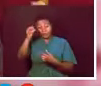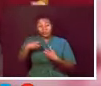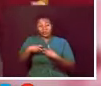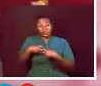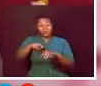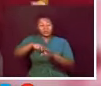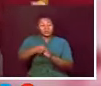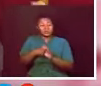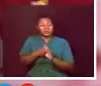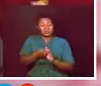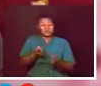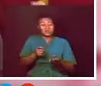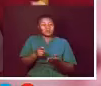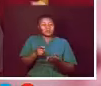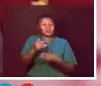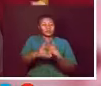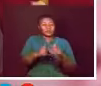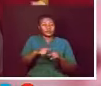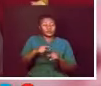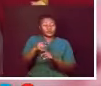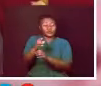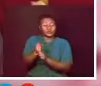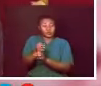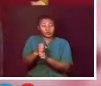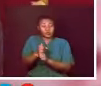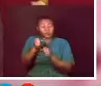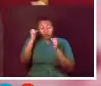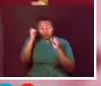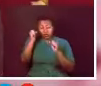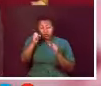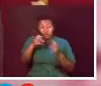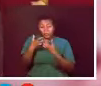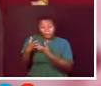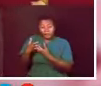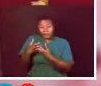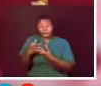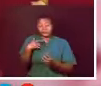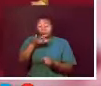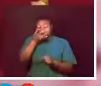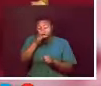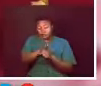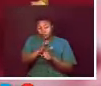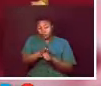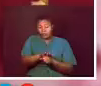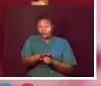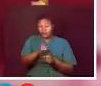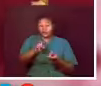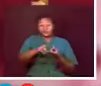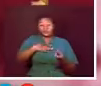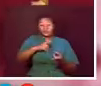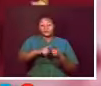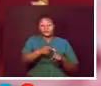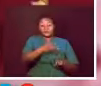process to procure critical meters, and I want to assure my good friend and colleague that